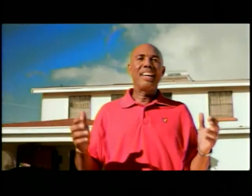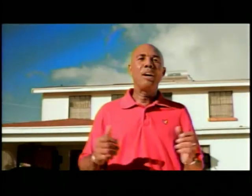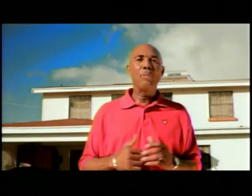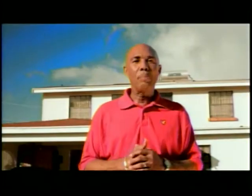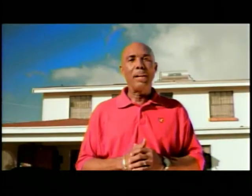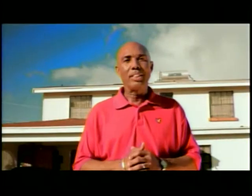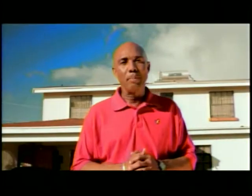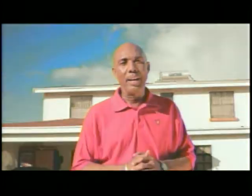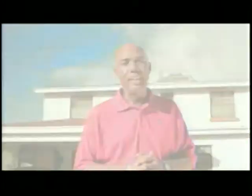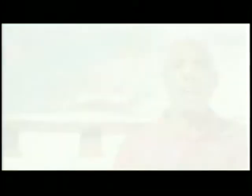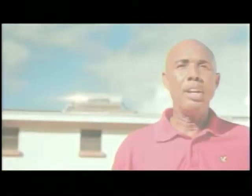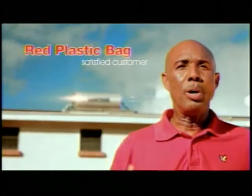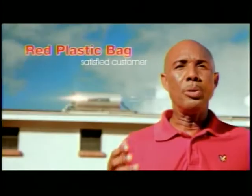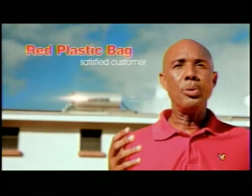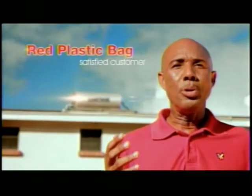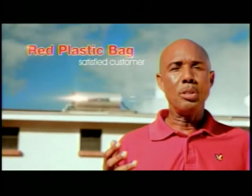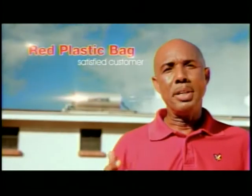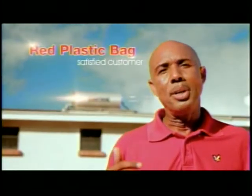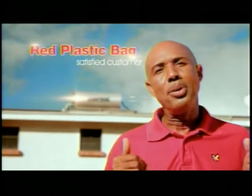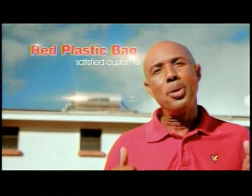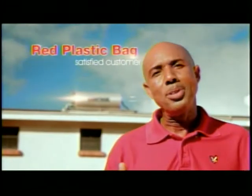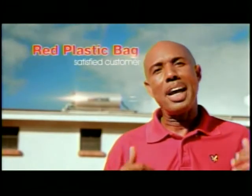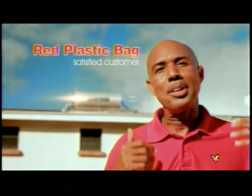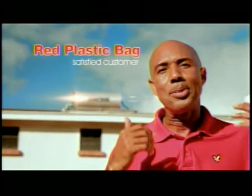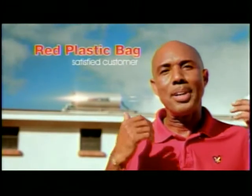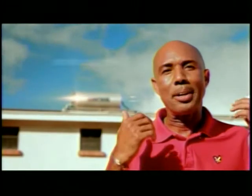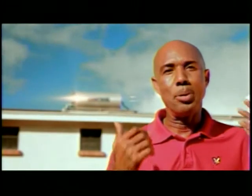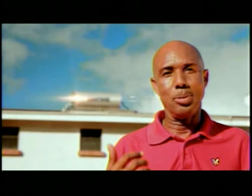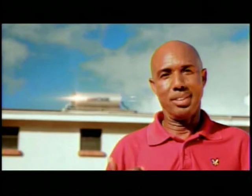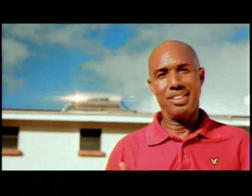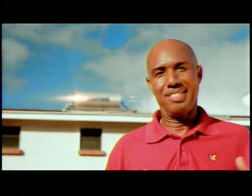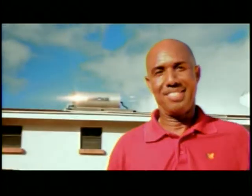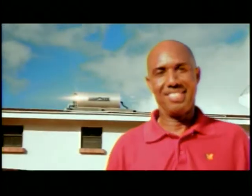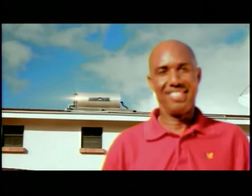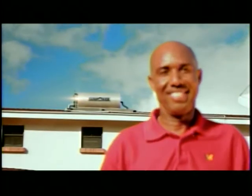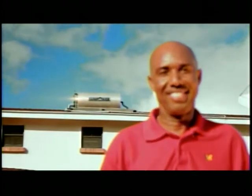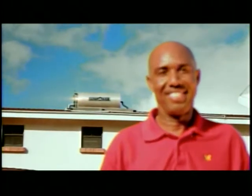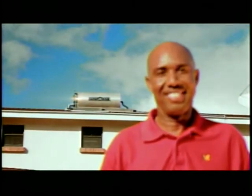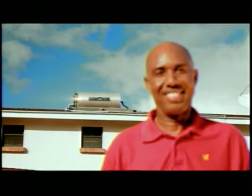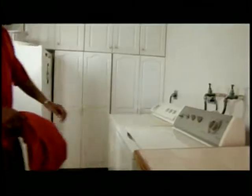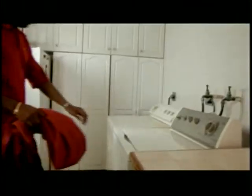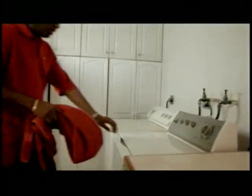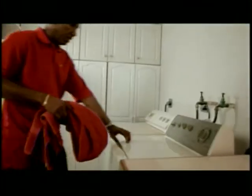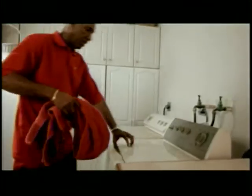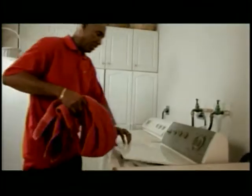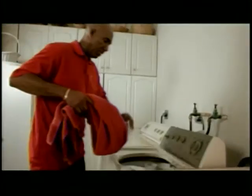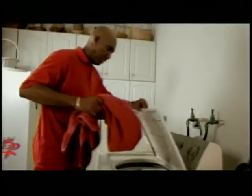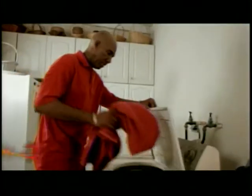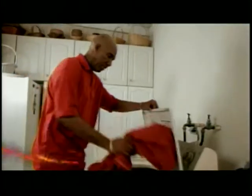Hi, I'm Red Plastic Bag. Anyone who knows me knows I don't like cold.